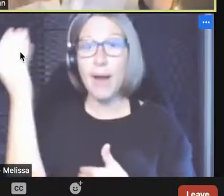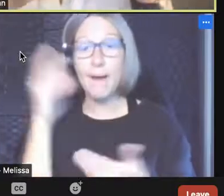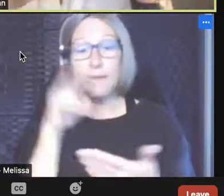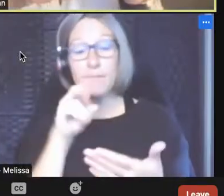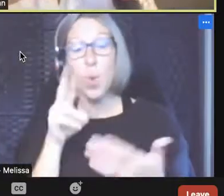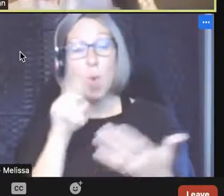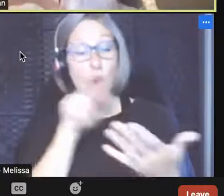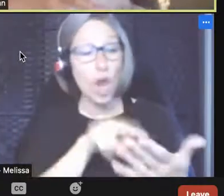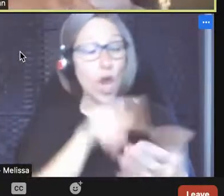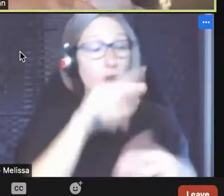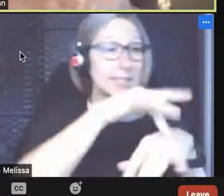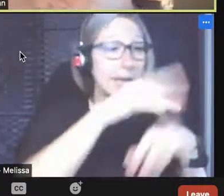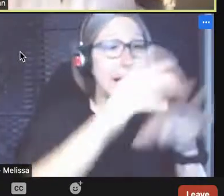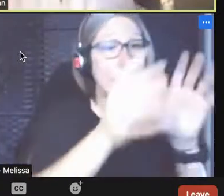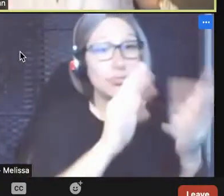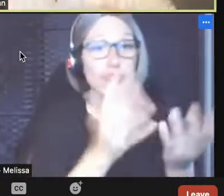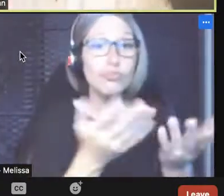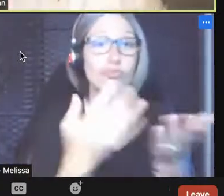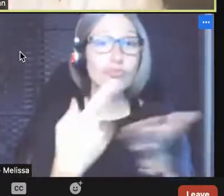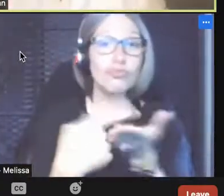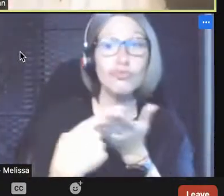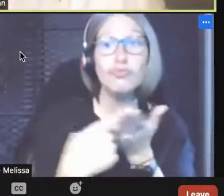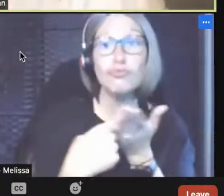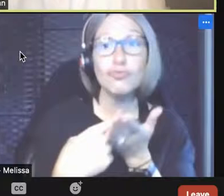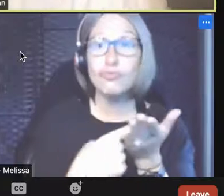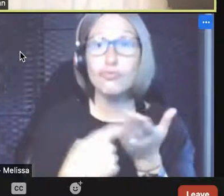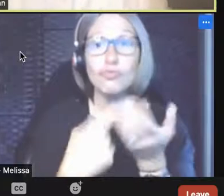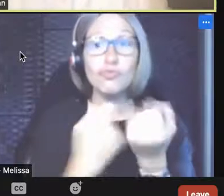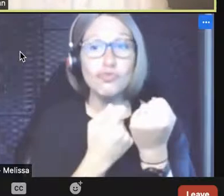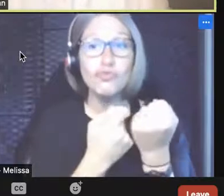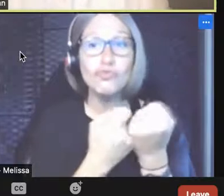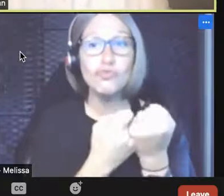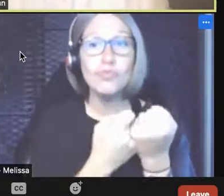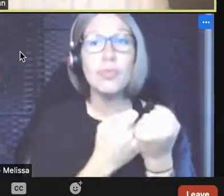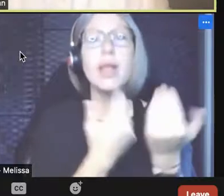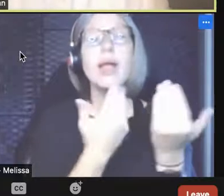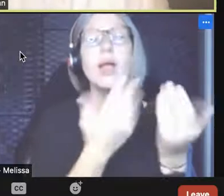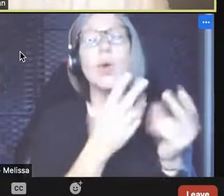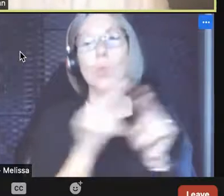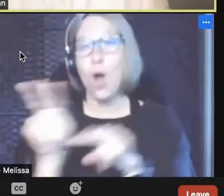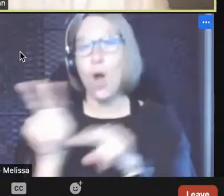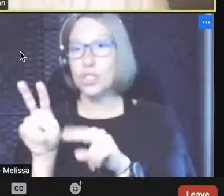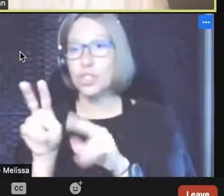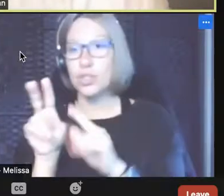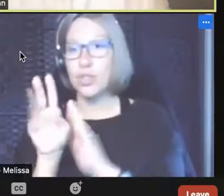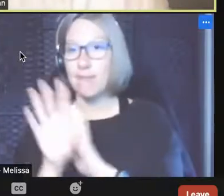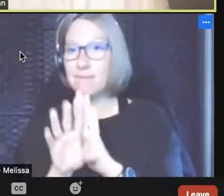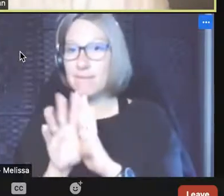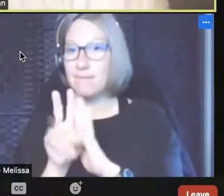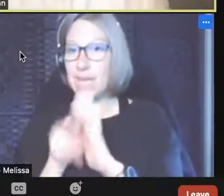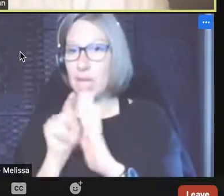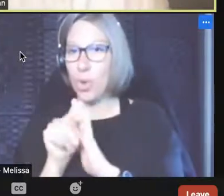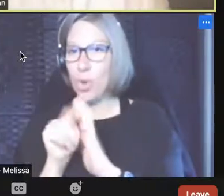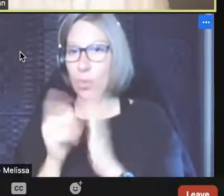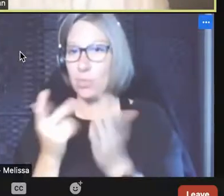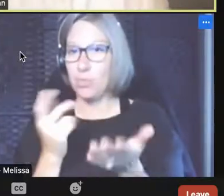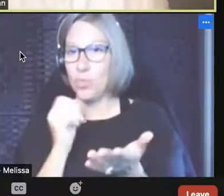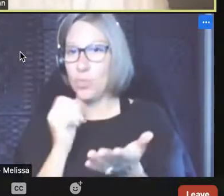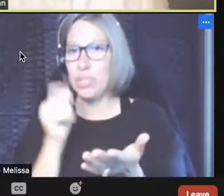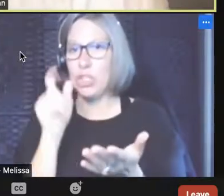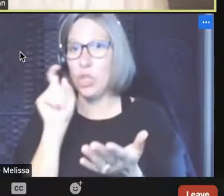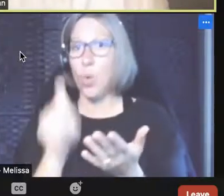time, touch it, look at it, talk about its salient features, and then watch the video? That we don't have to ask ourselves for the either